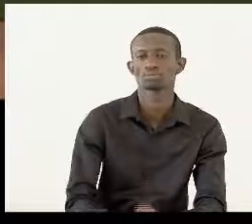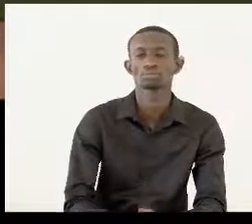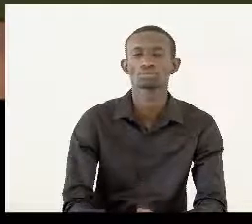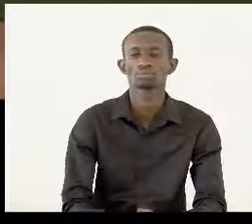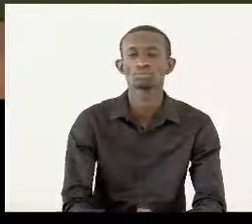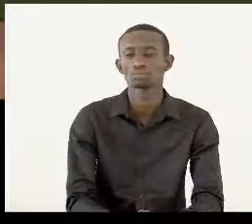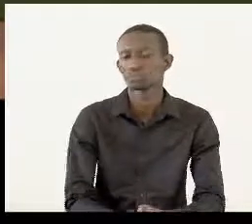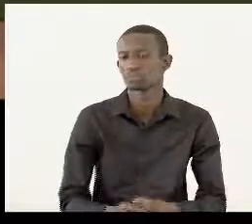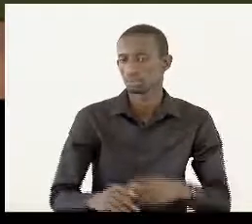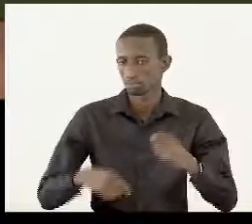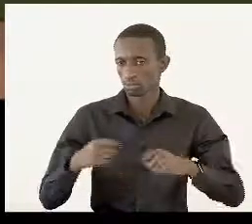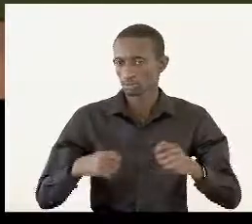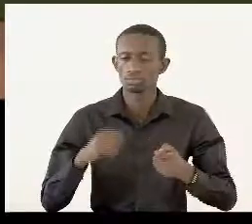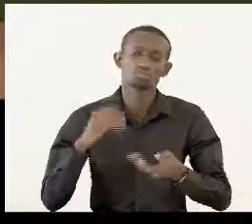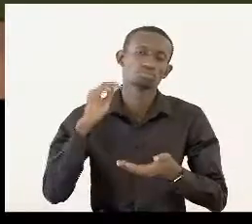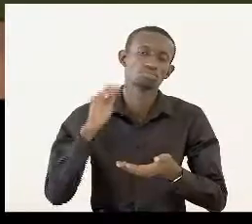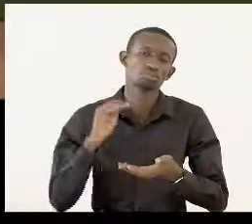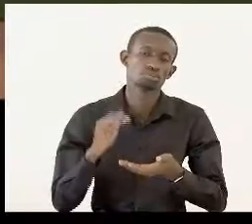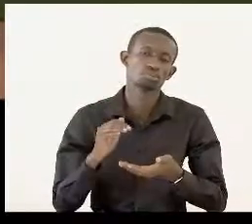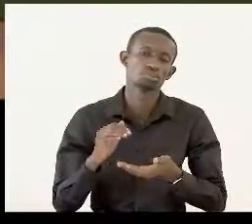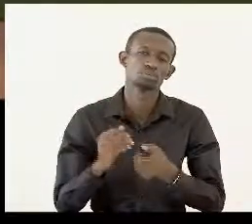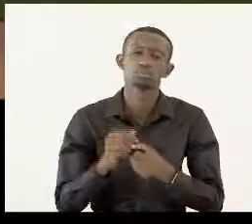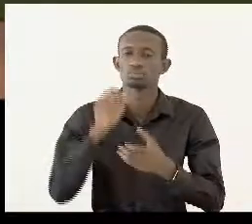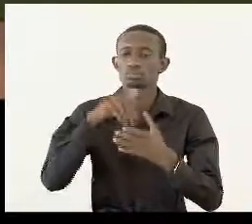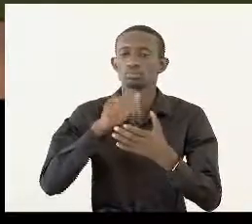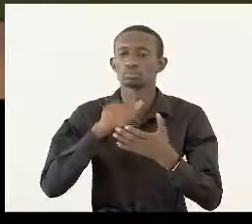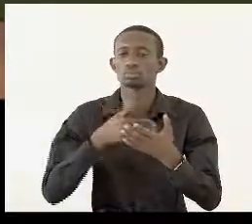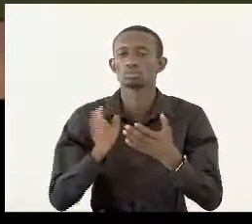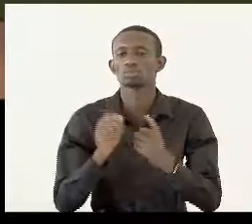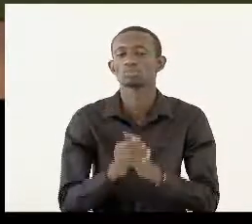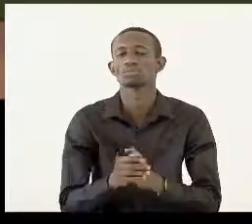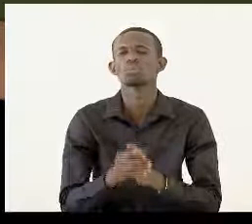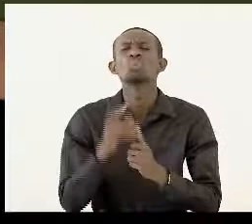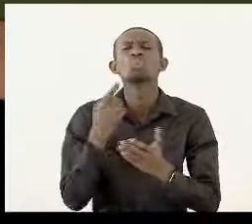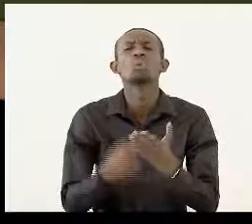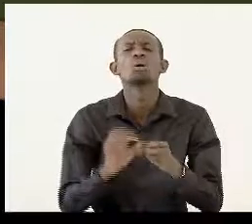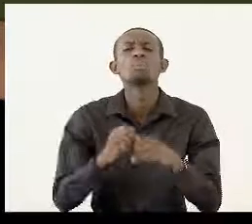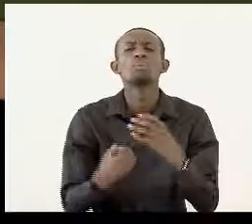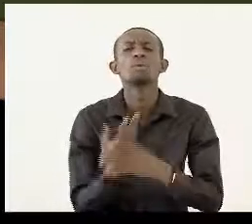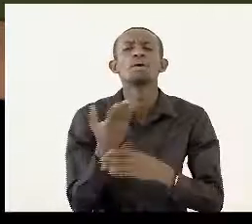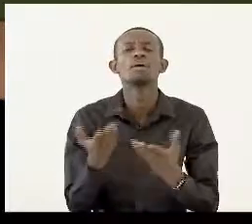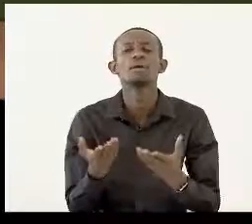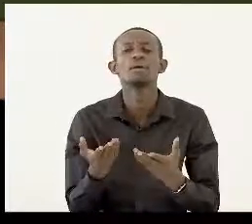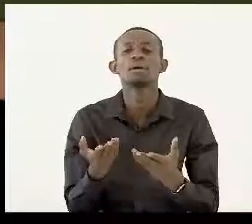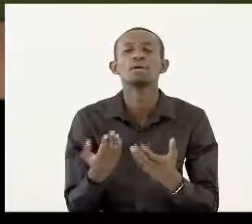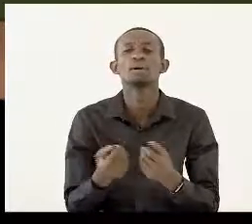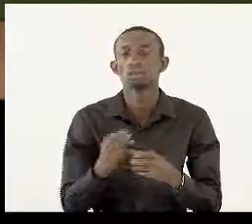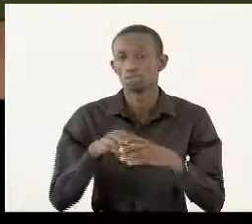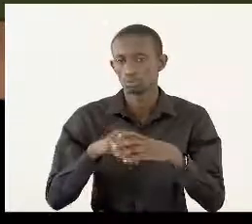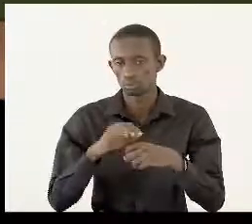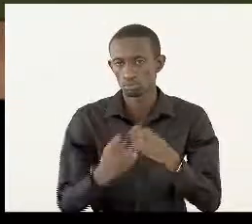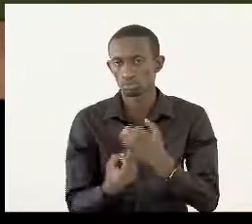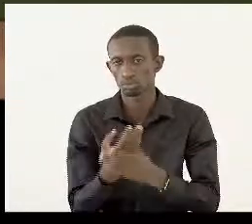reactivity decreases down the group in the halogens. And what do we produce? We produce salts we call the